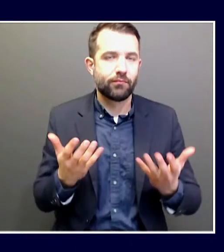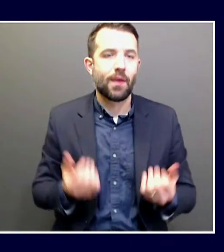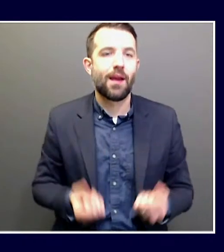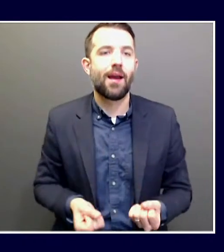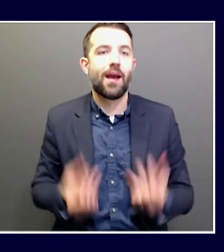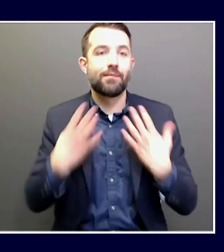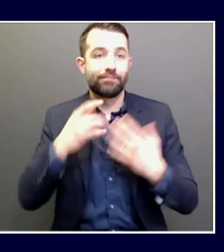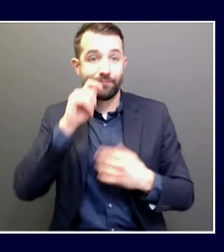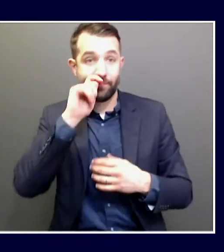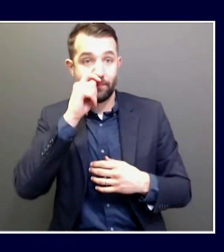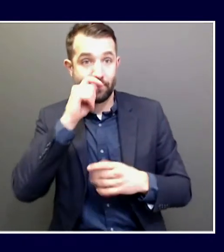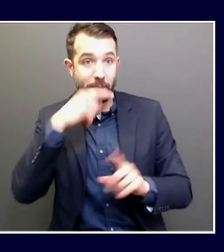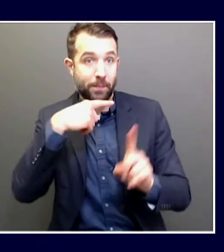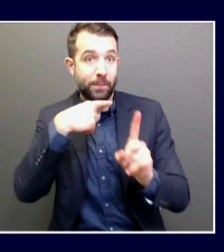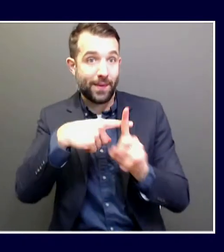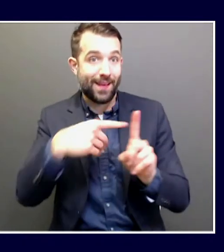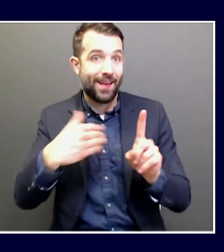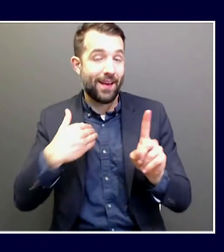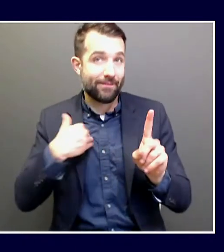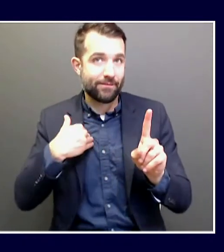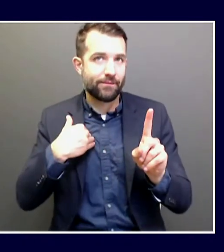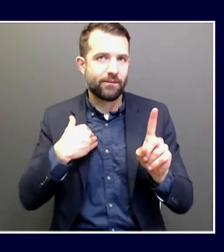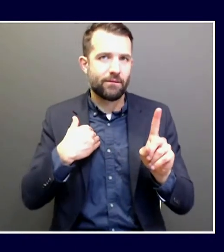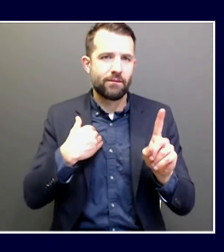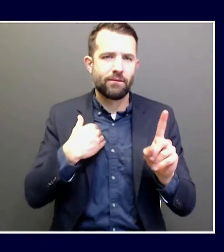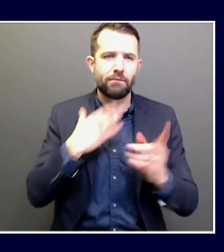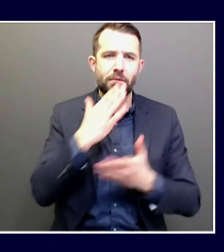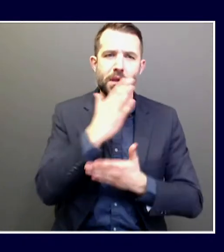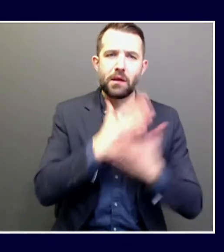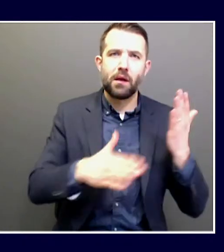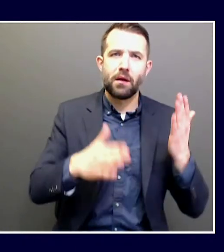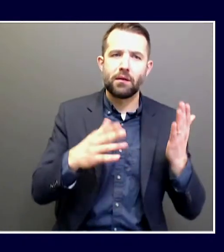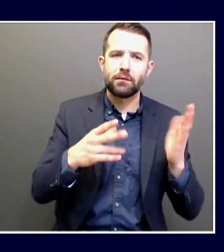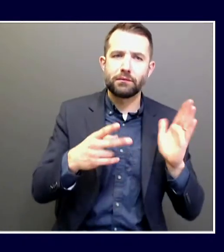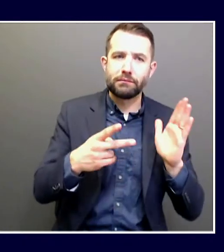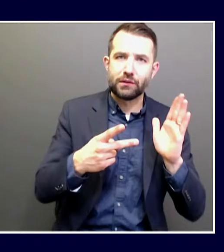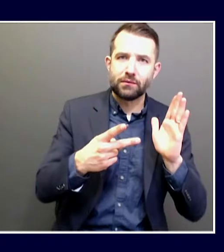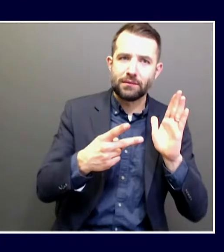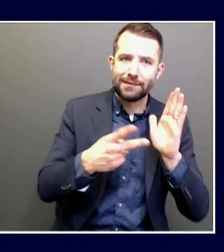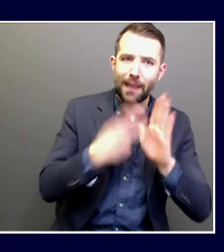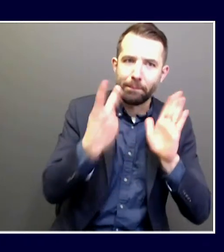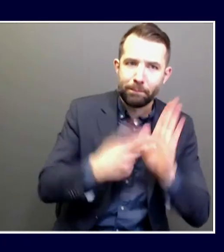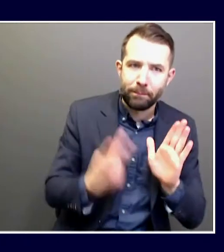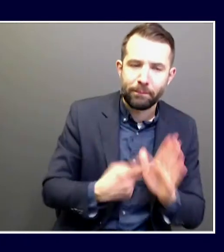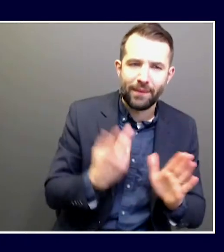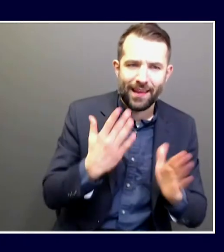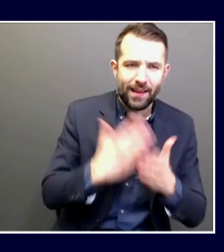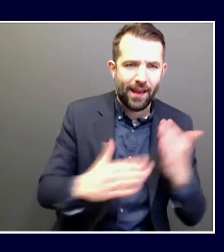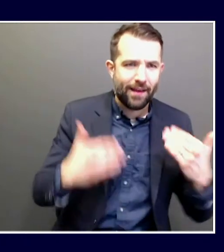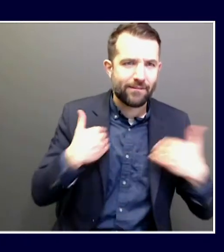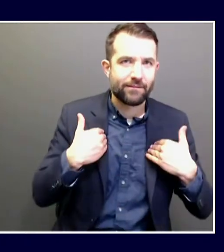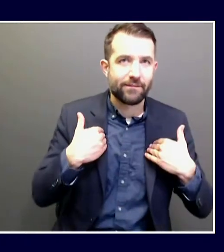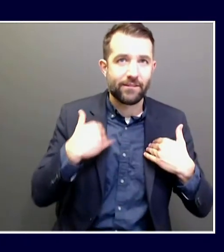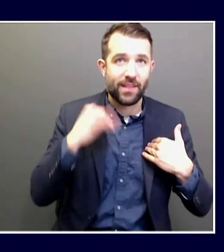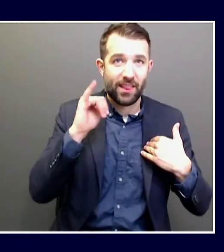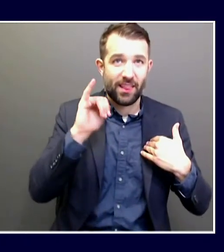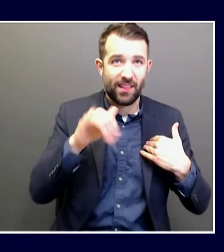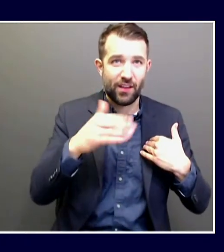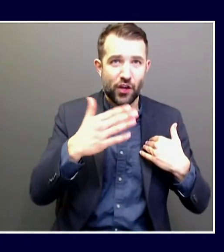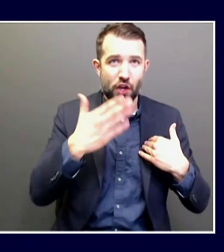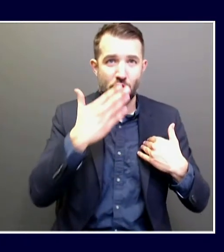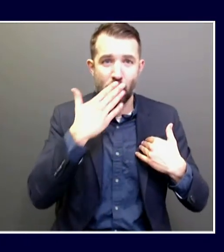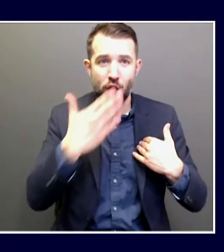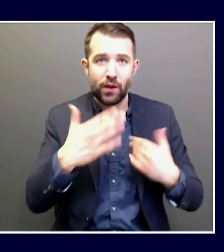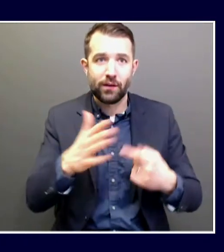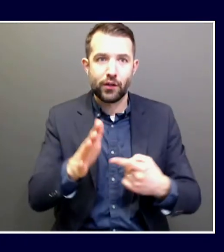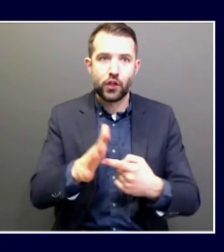duplications and stuff like that, is that a decent metric to use for showing like a trend line? Again, I